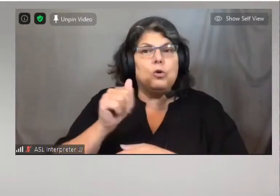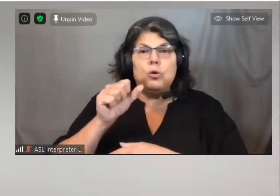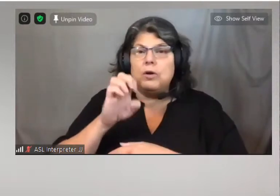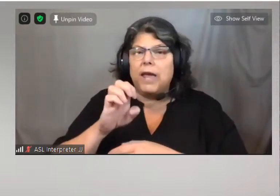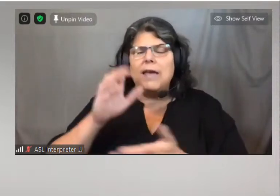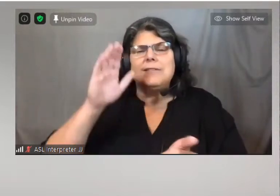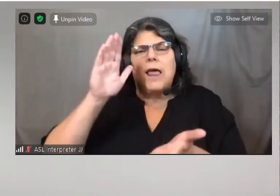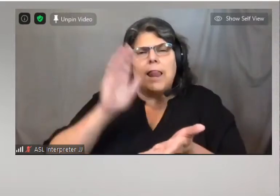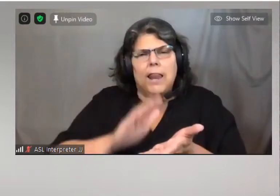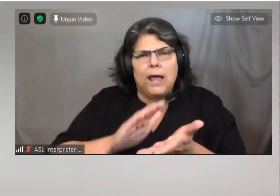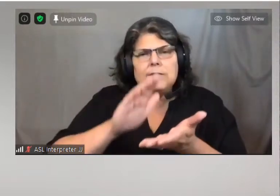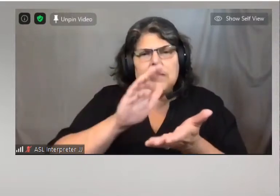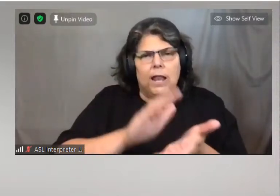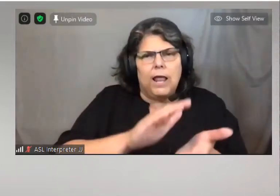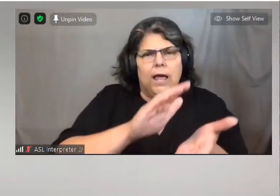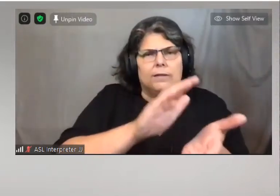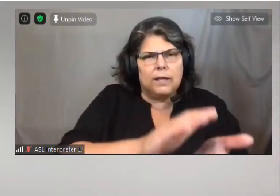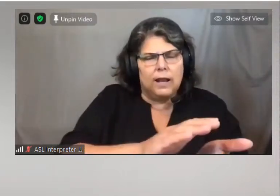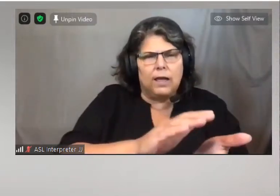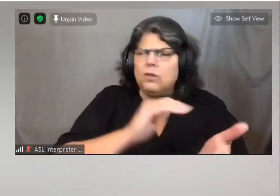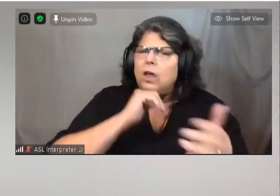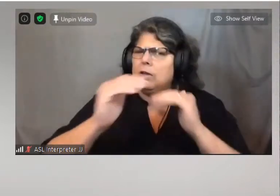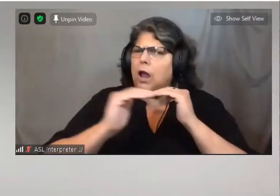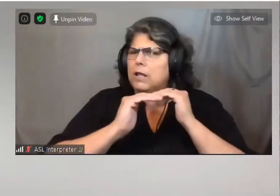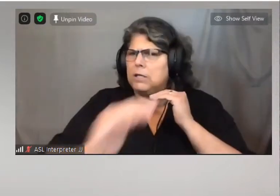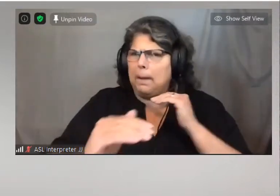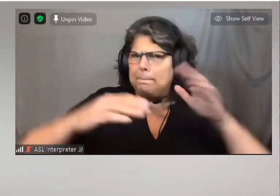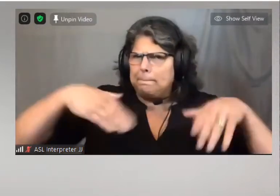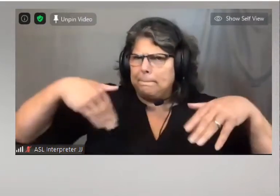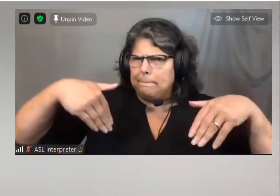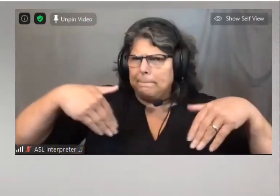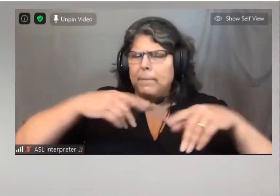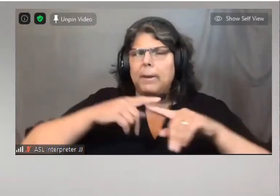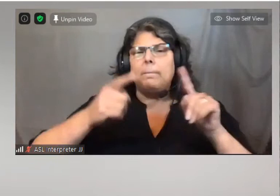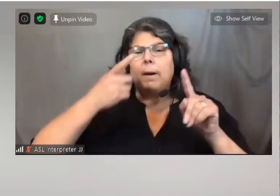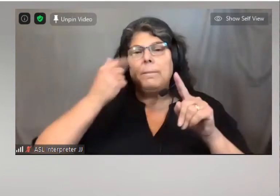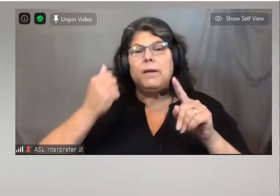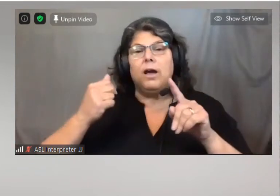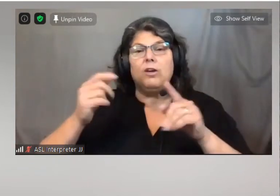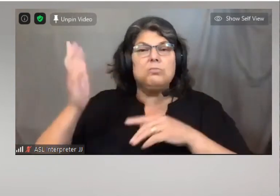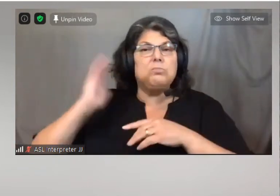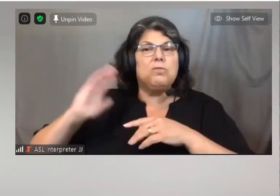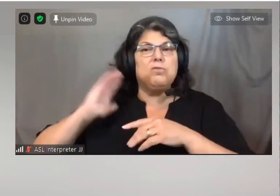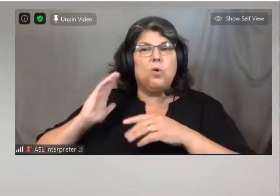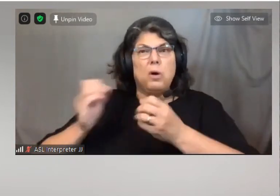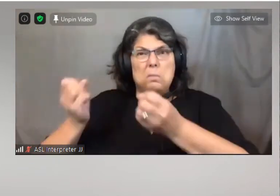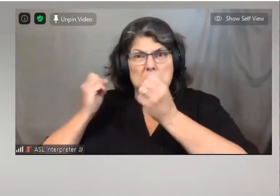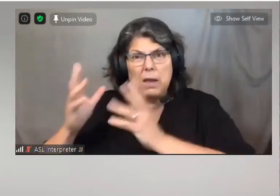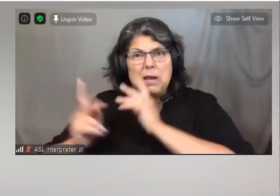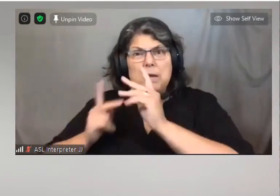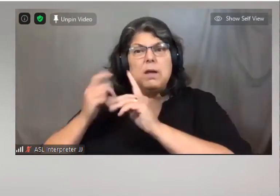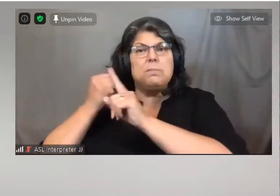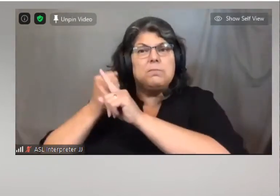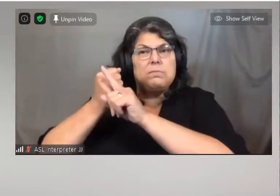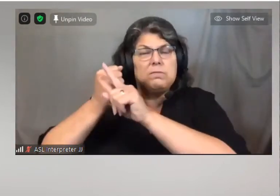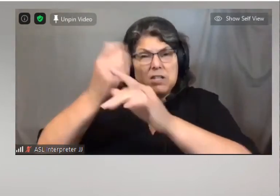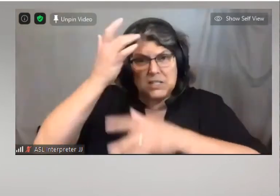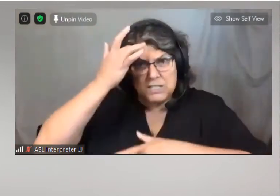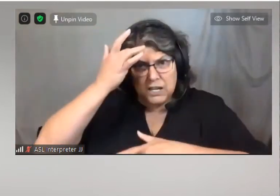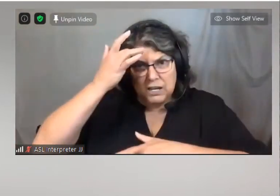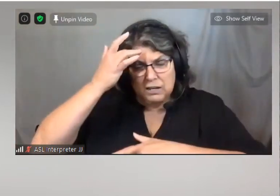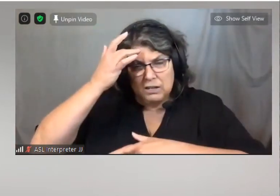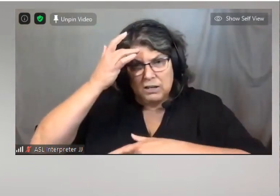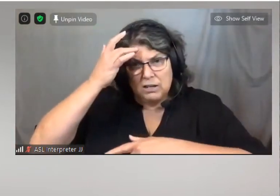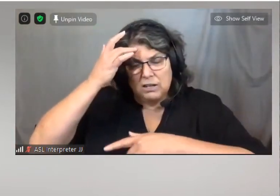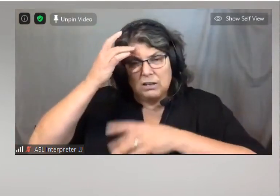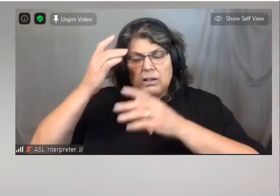sustained. But because of some of the decreases or we should say increases of